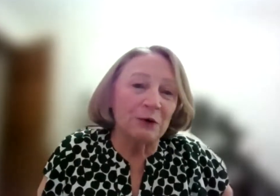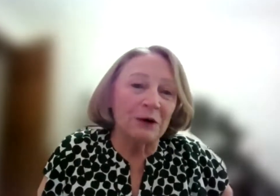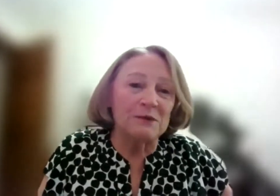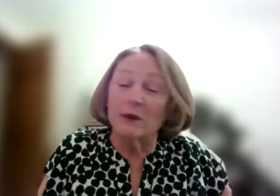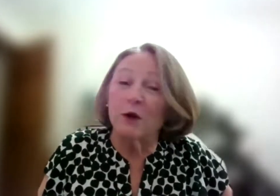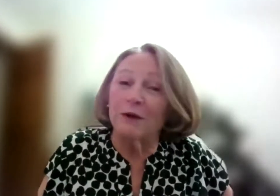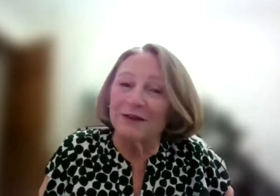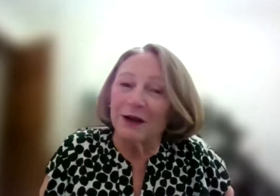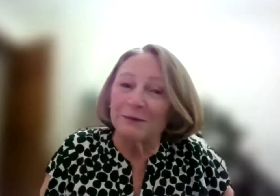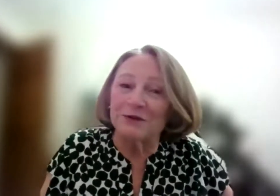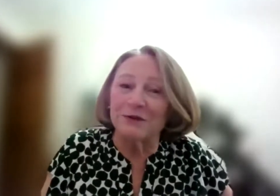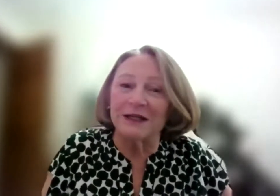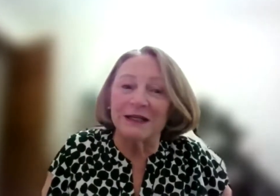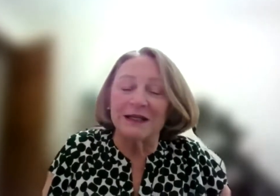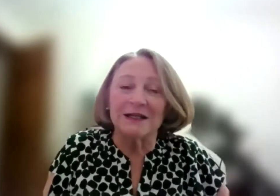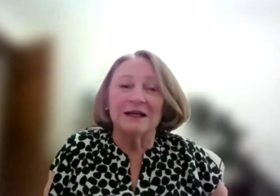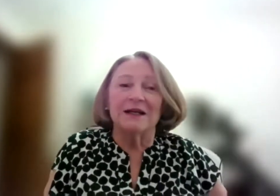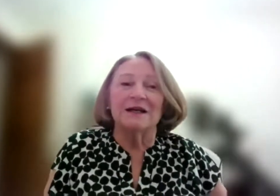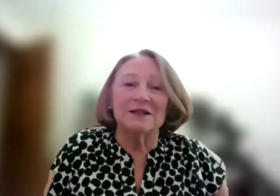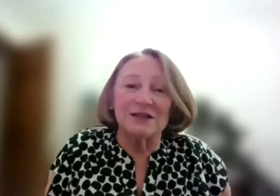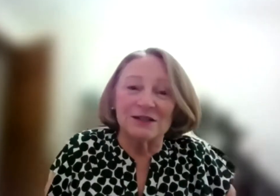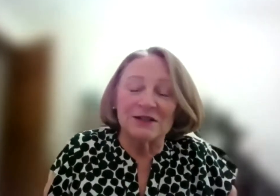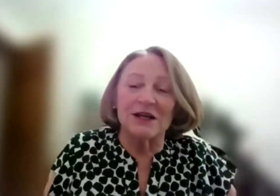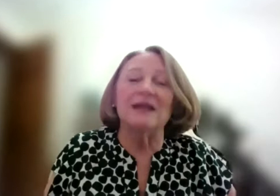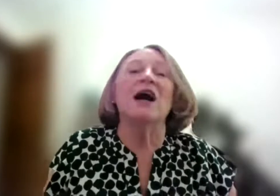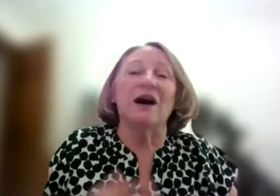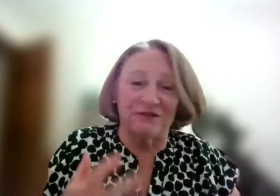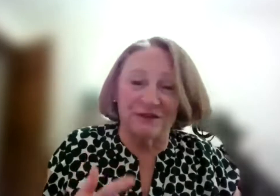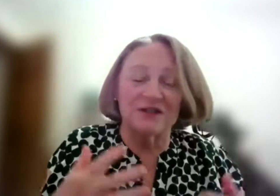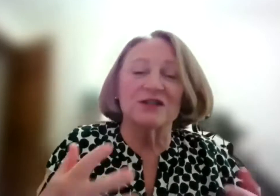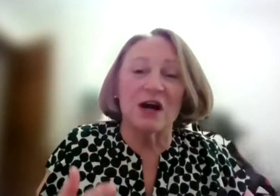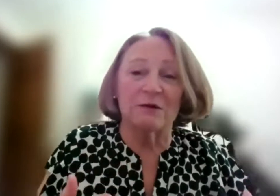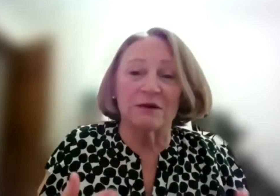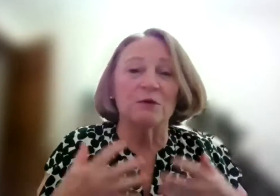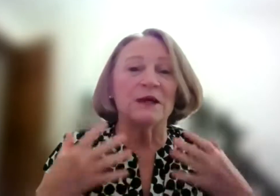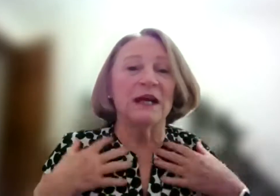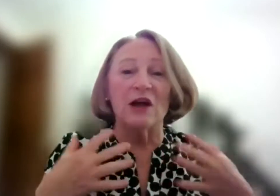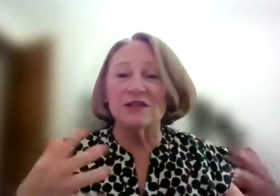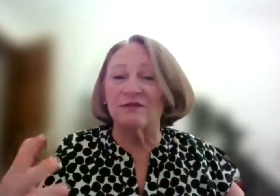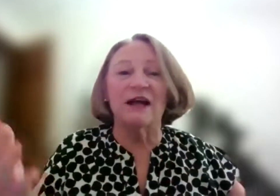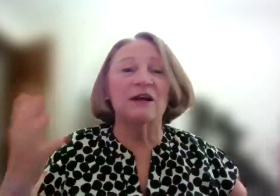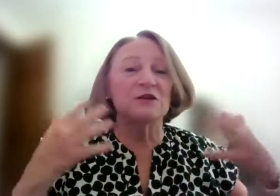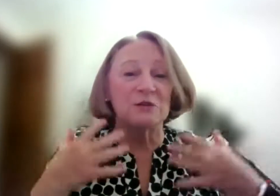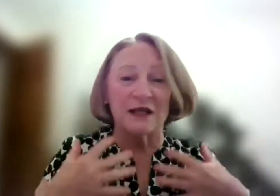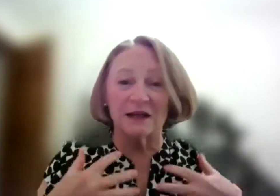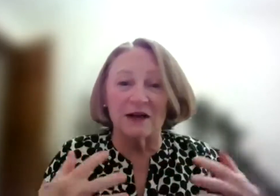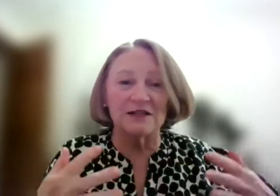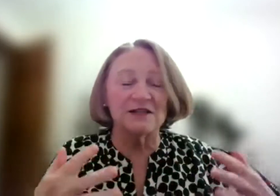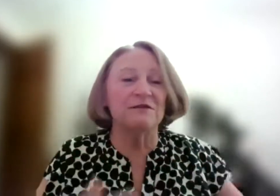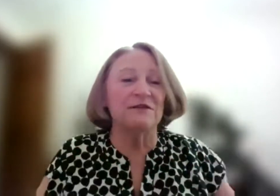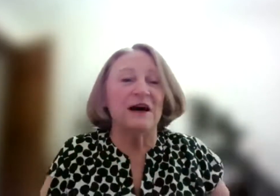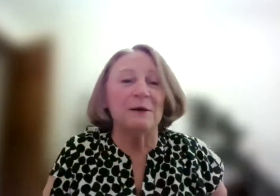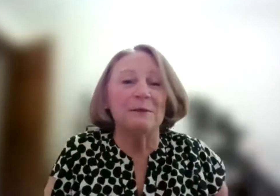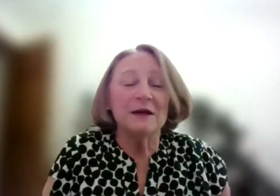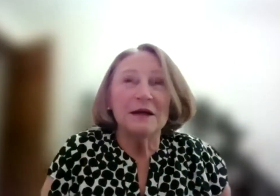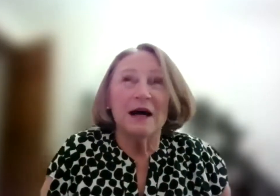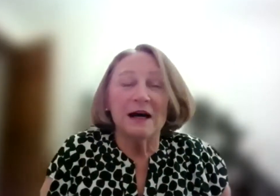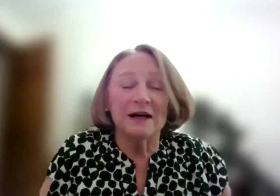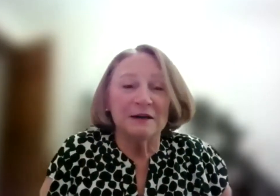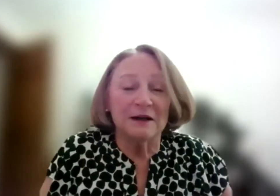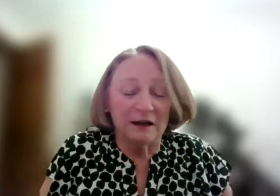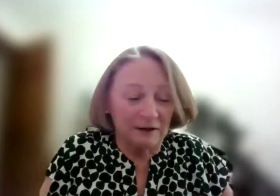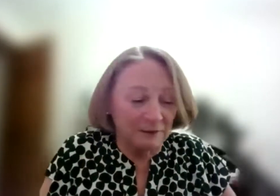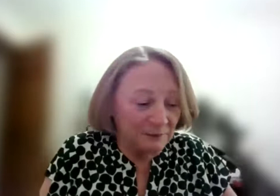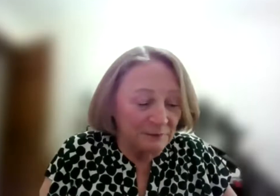types of forums, we don't get the opportunity enough to talk with you. We get lots of letters. We get lots of